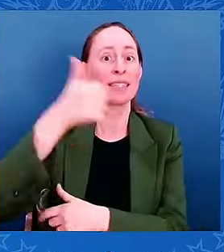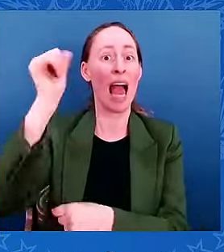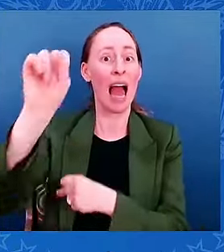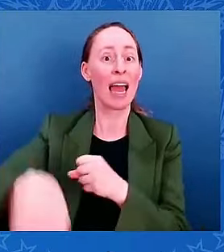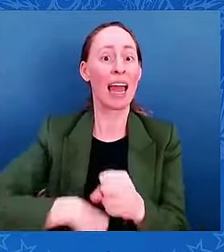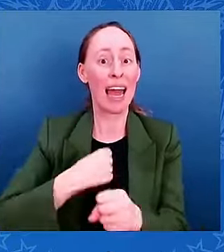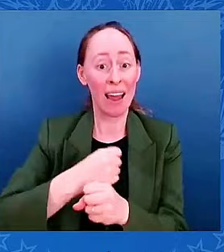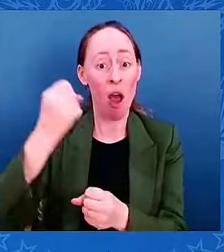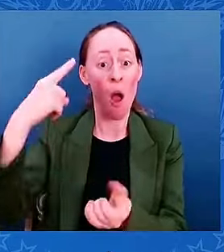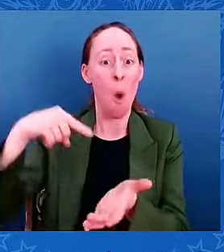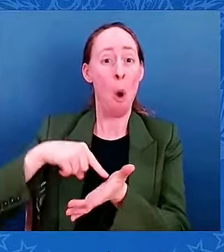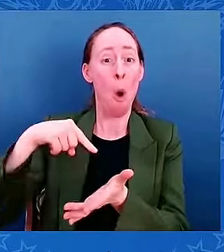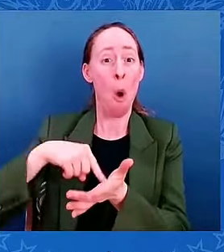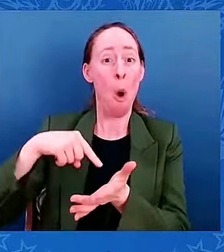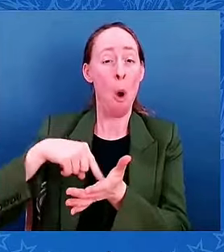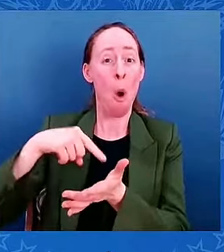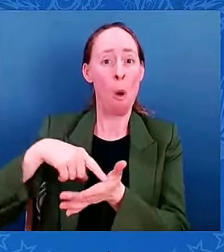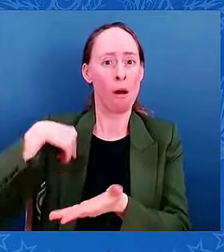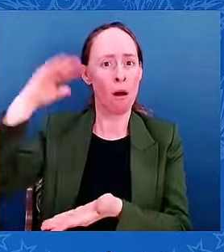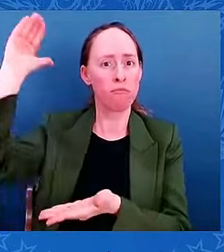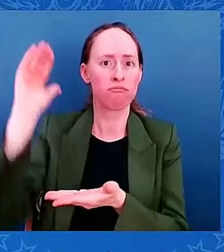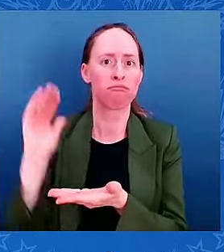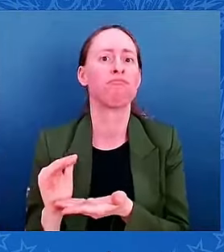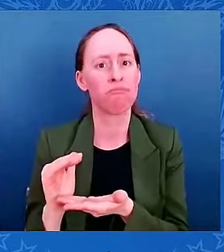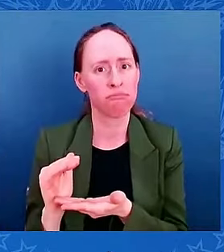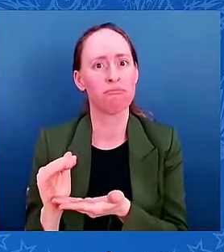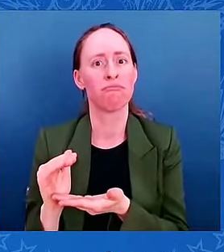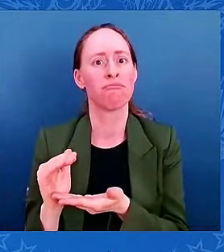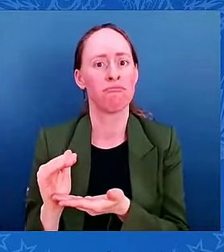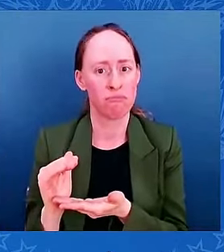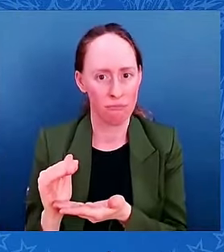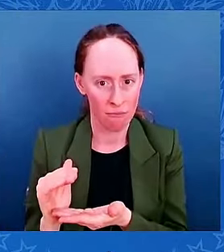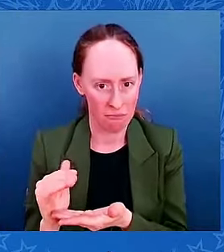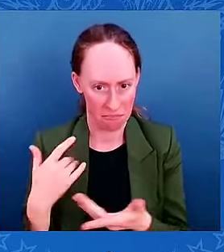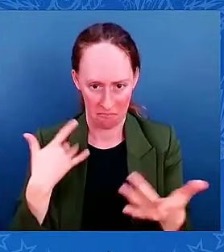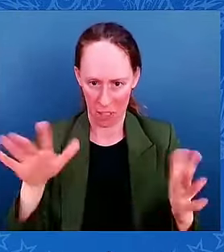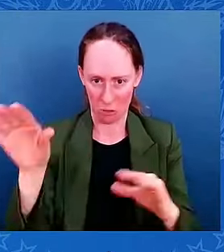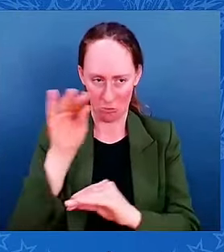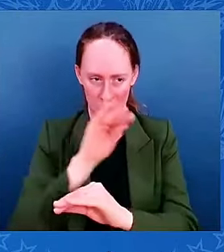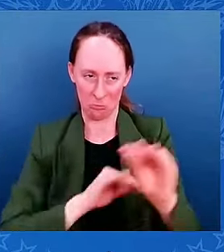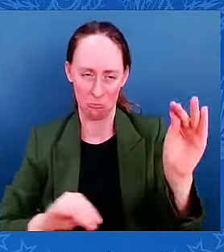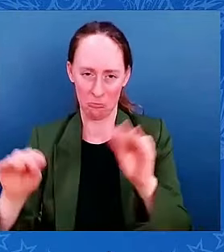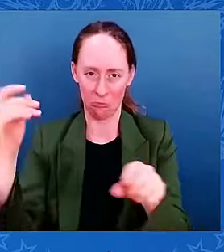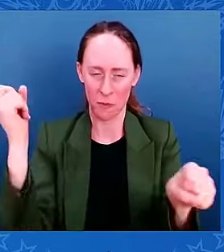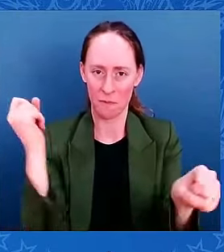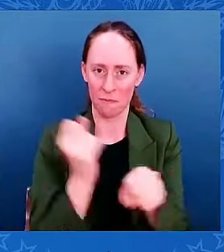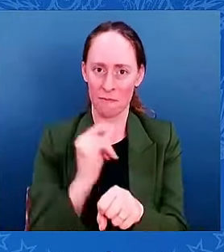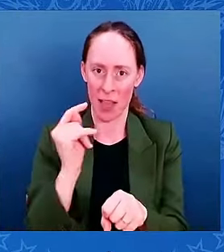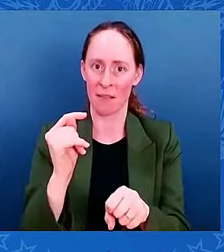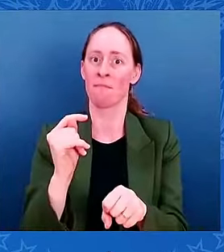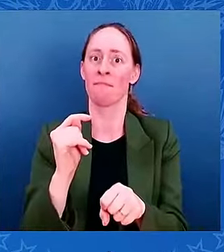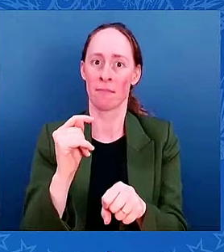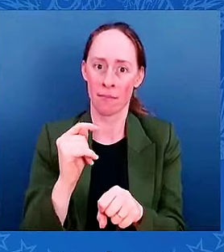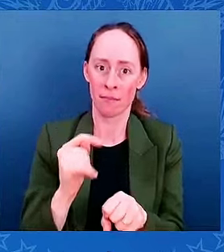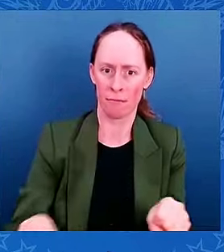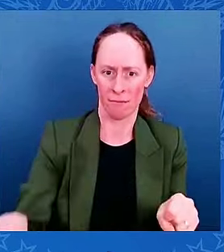And guess what? With your support, I signed an executive order to make sure that